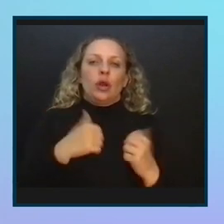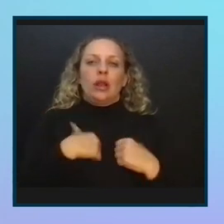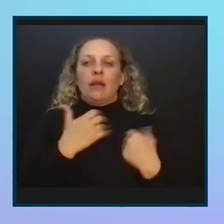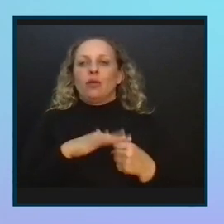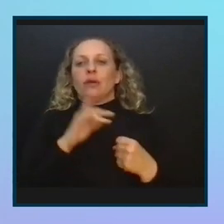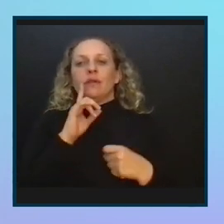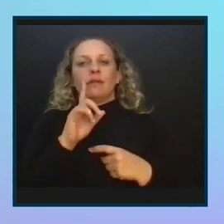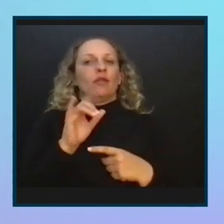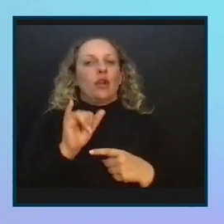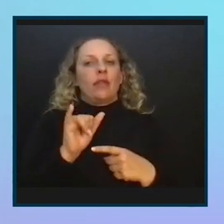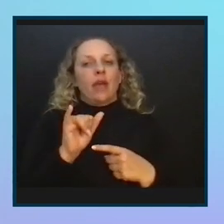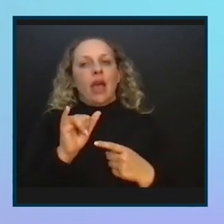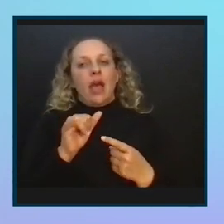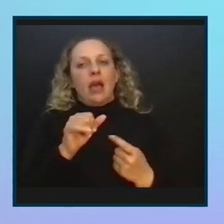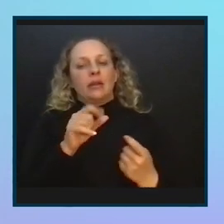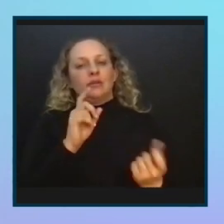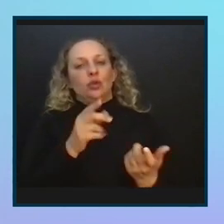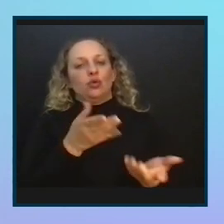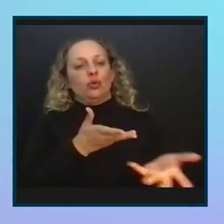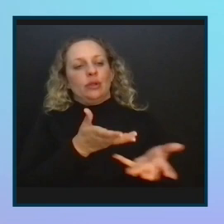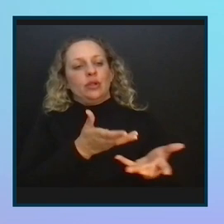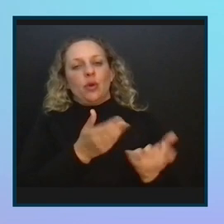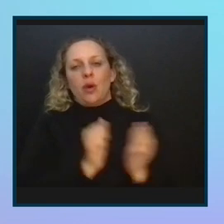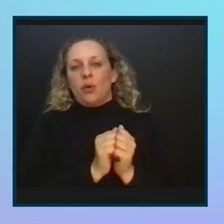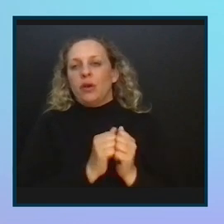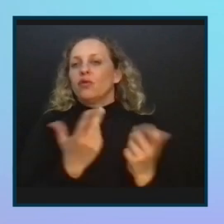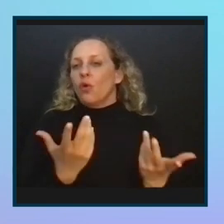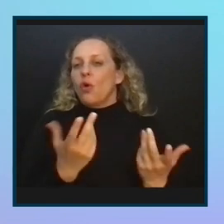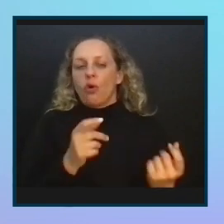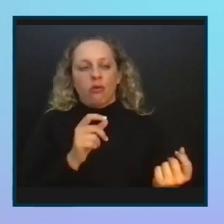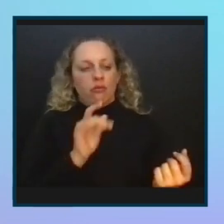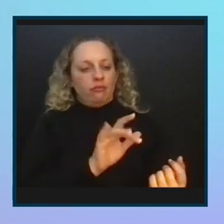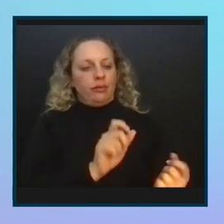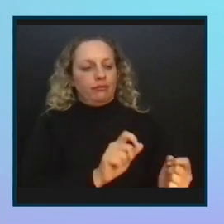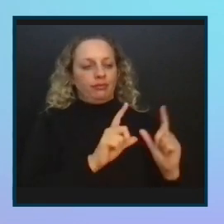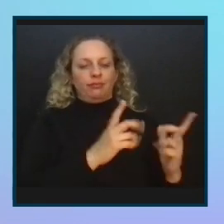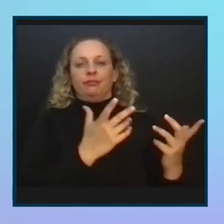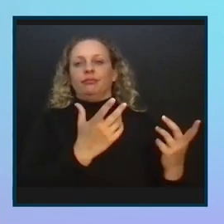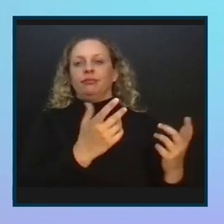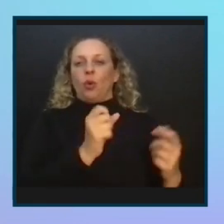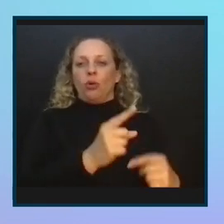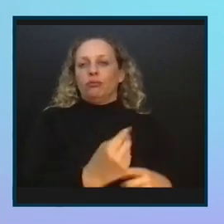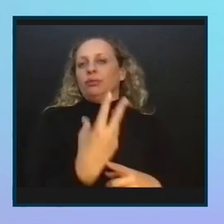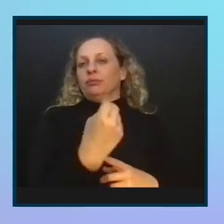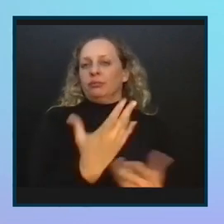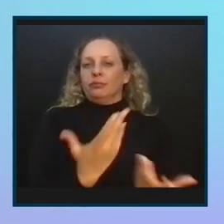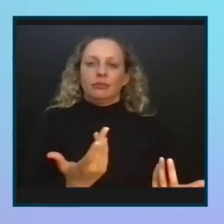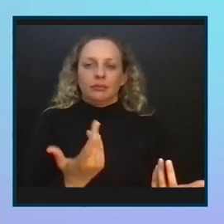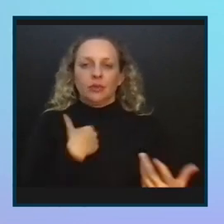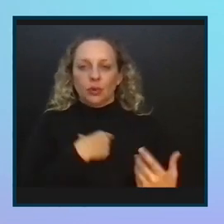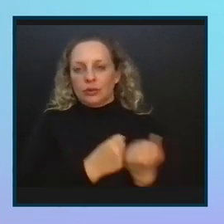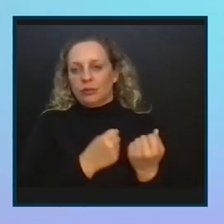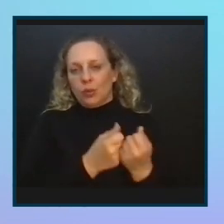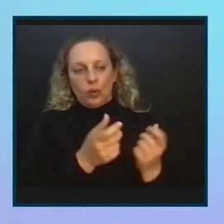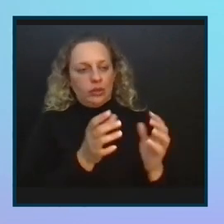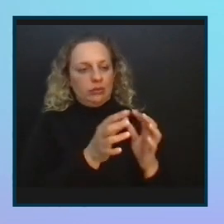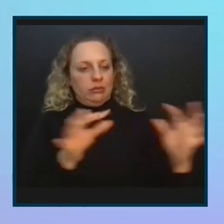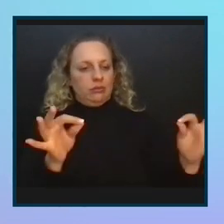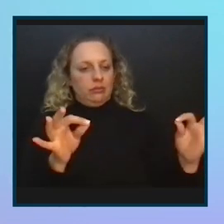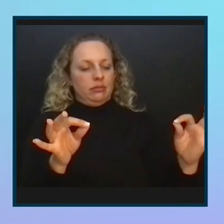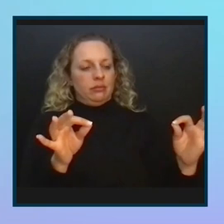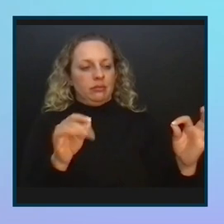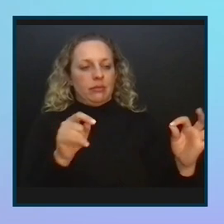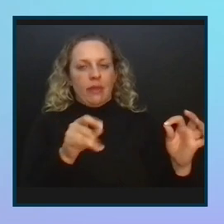for AT to interact with, and so we found often that we have so-called status messages, which may